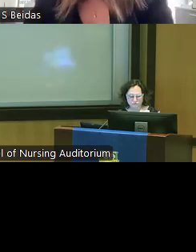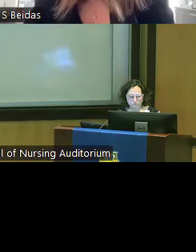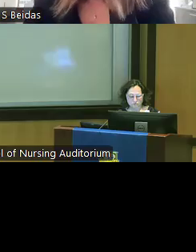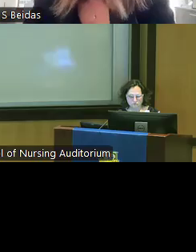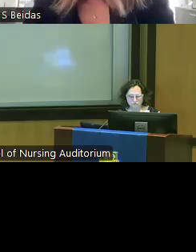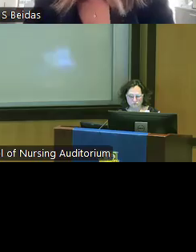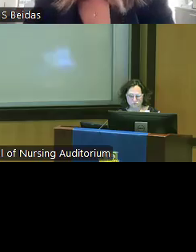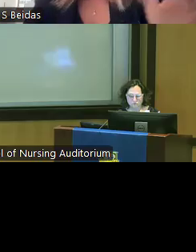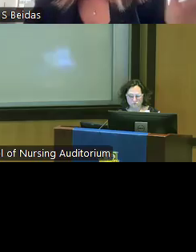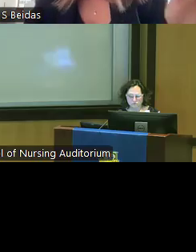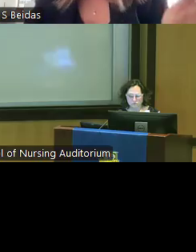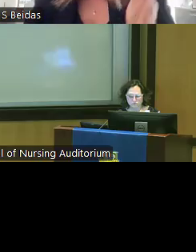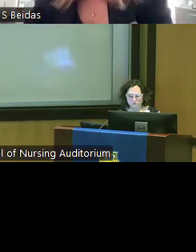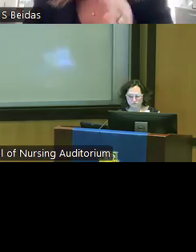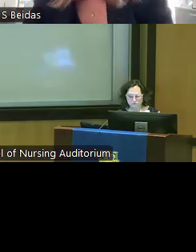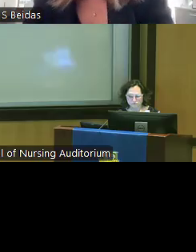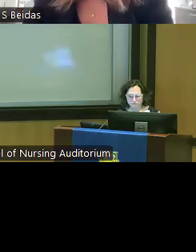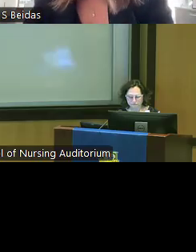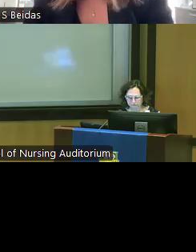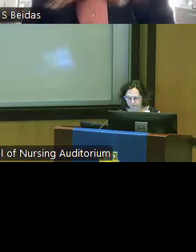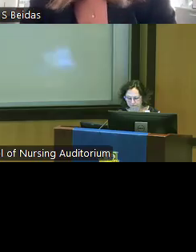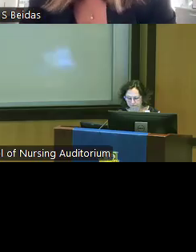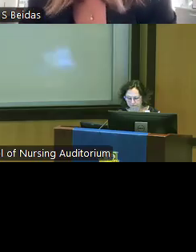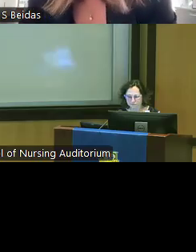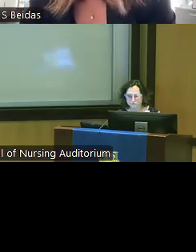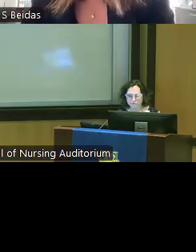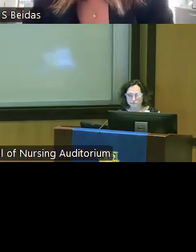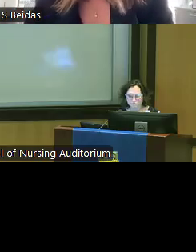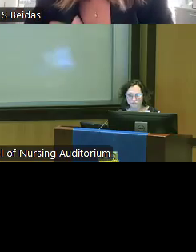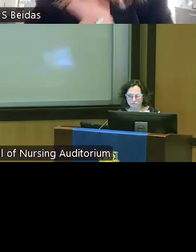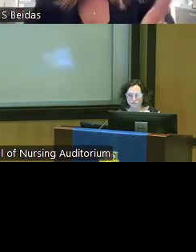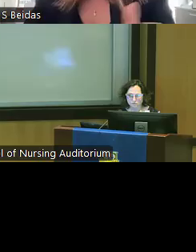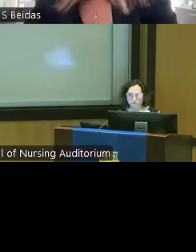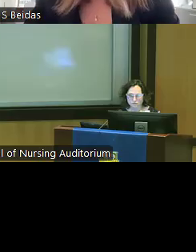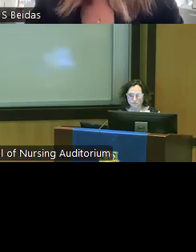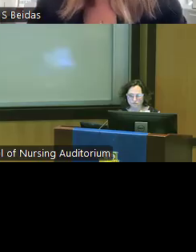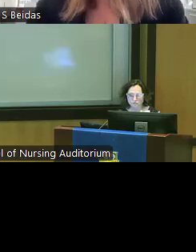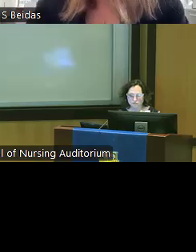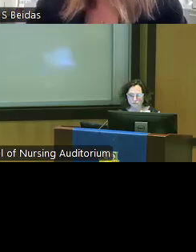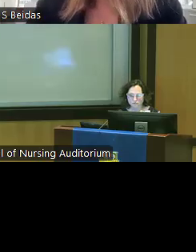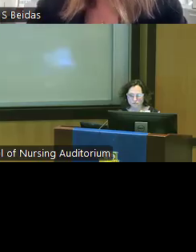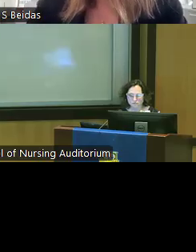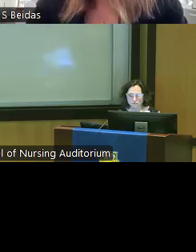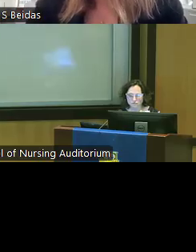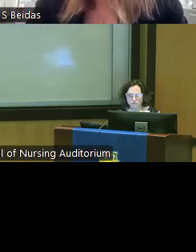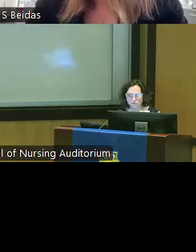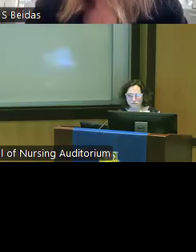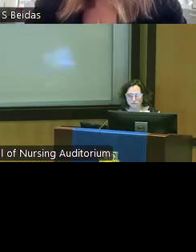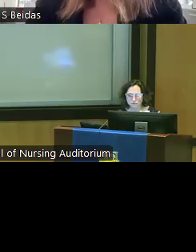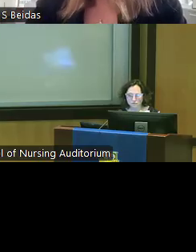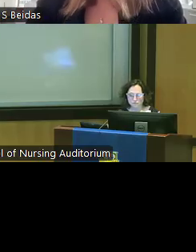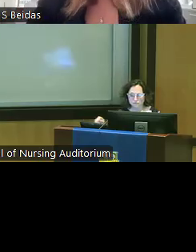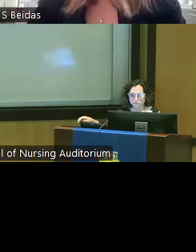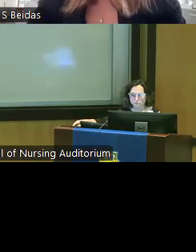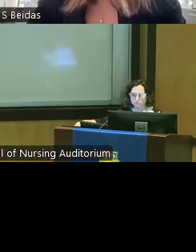the conversation, the locks, because each component has different reactions from partners on the ground. And so that's